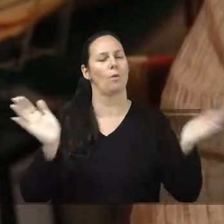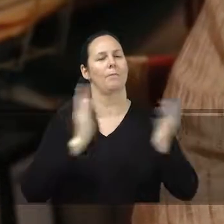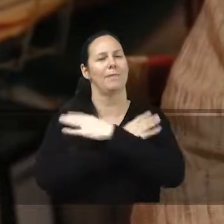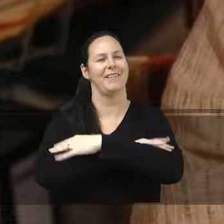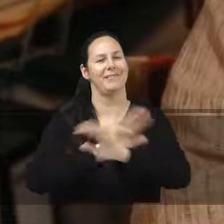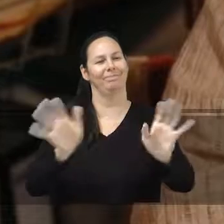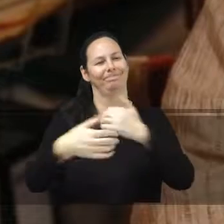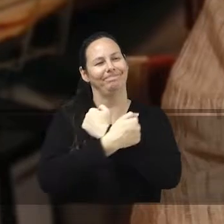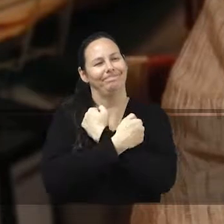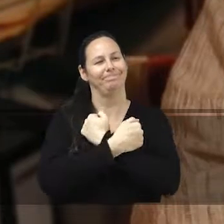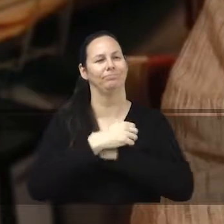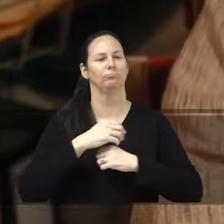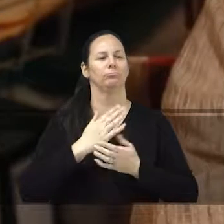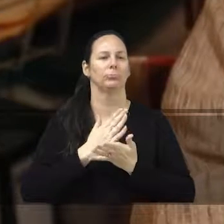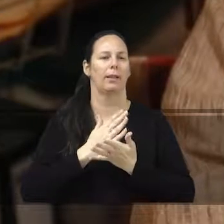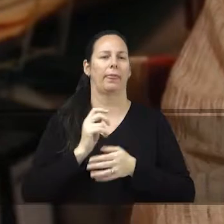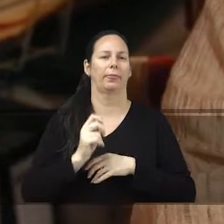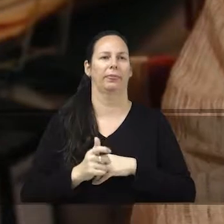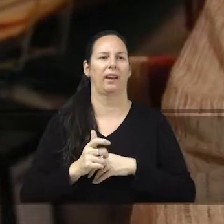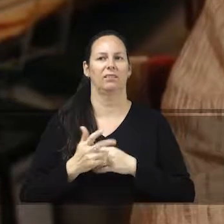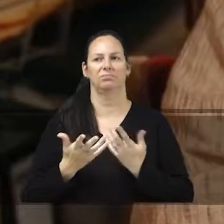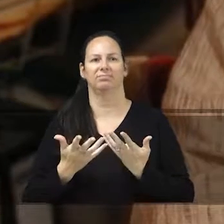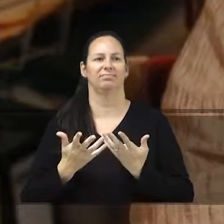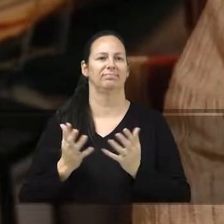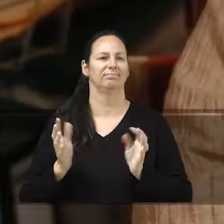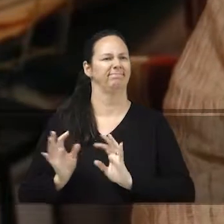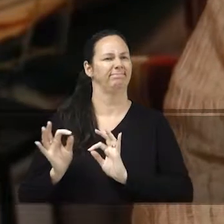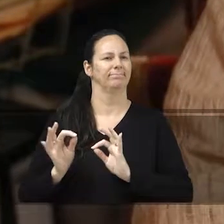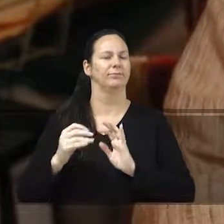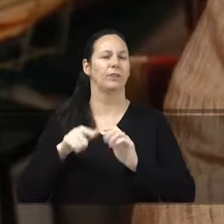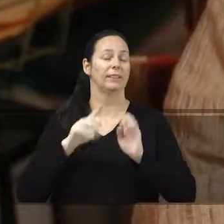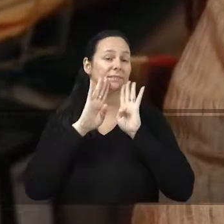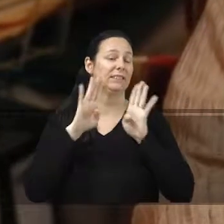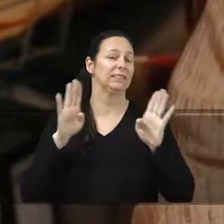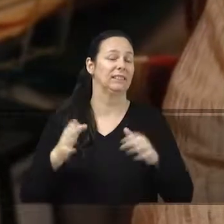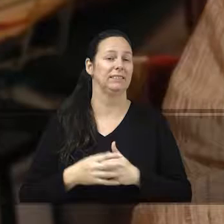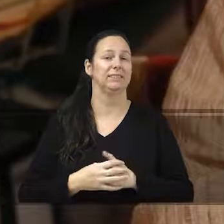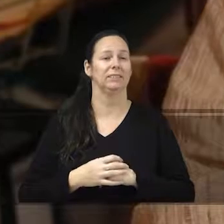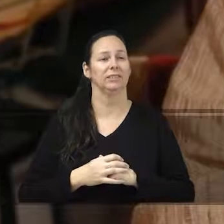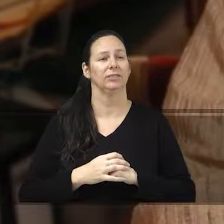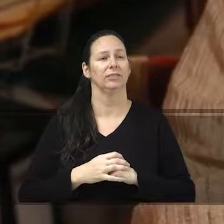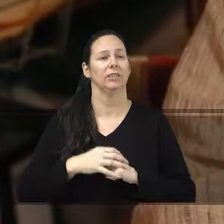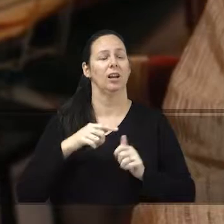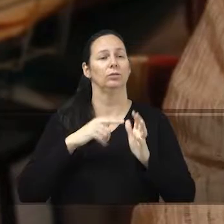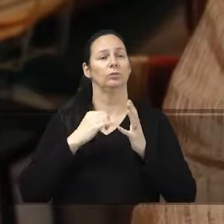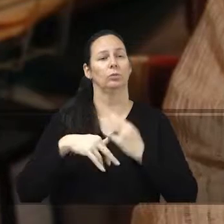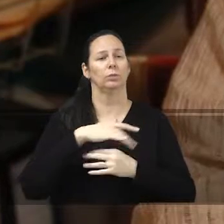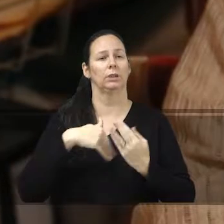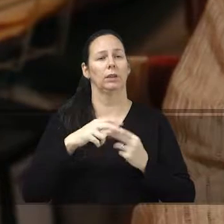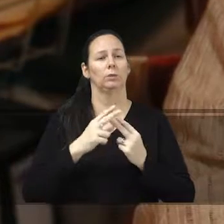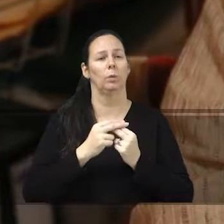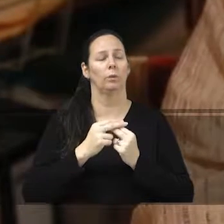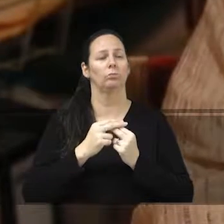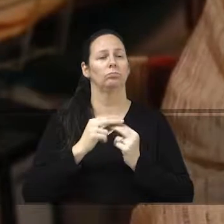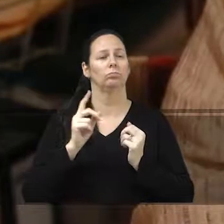And associated with that was the fourth issue, and I think I've already mentioned it, but it was another issue, and